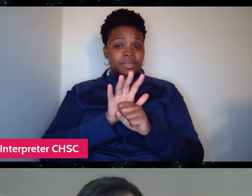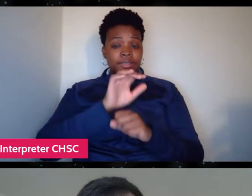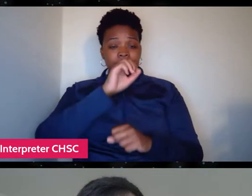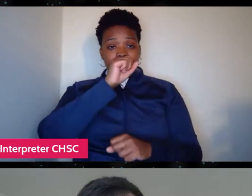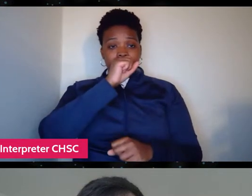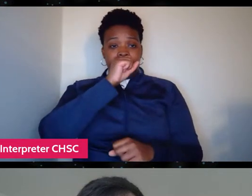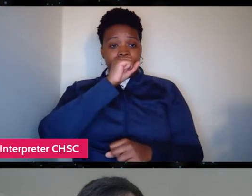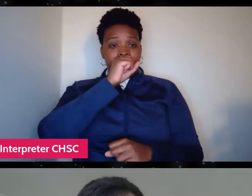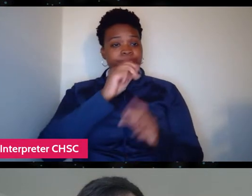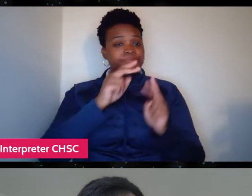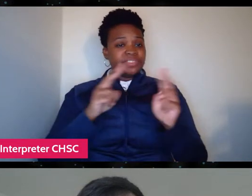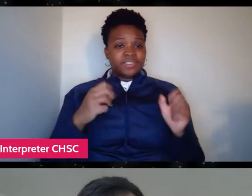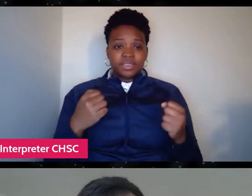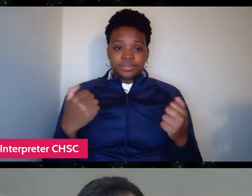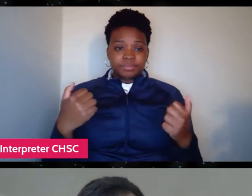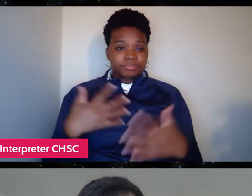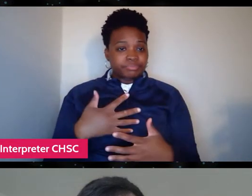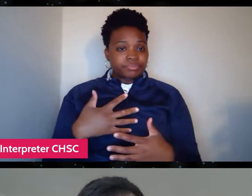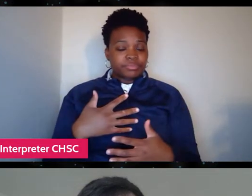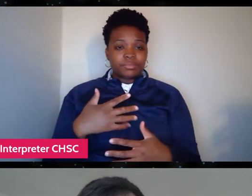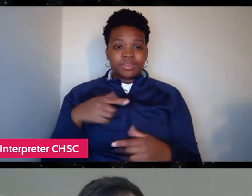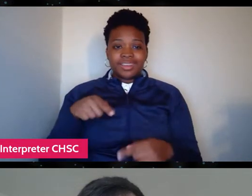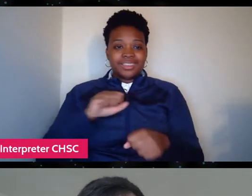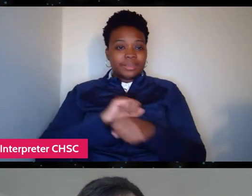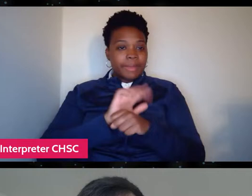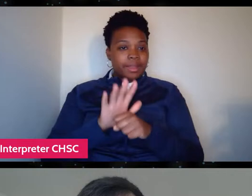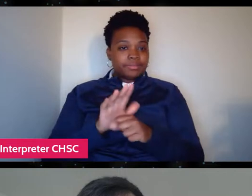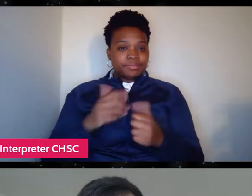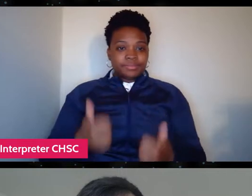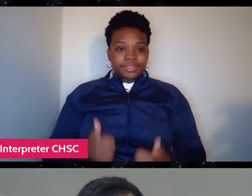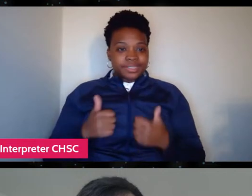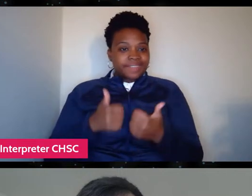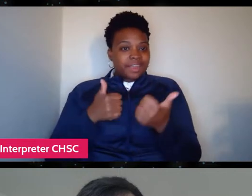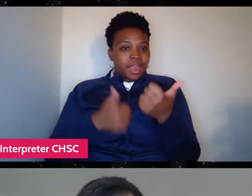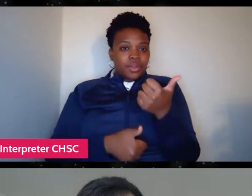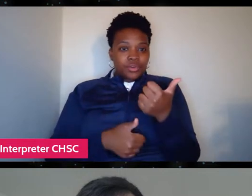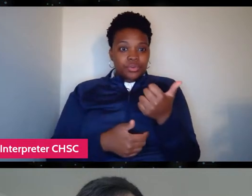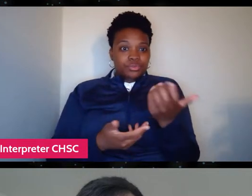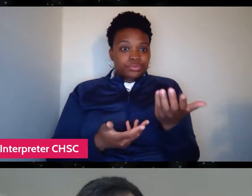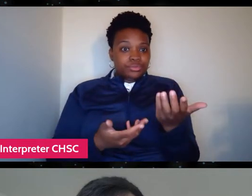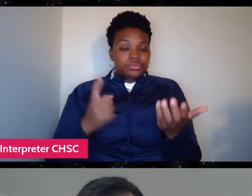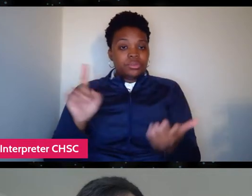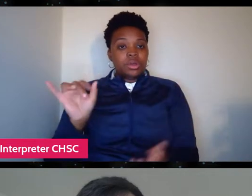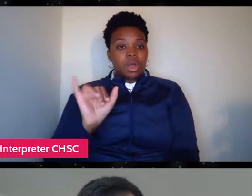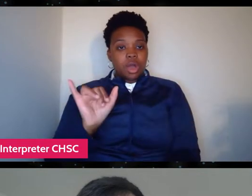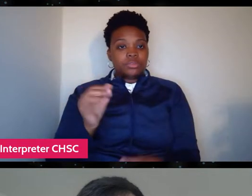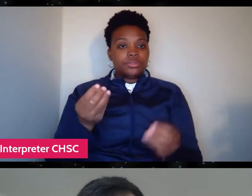very scary, this, you know, pandemic that we're living under. And so this is also a